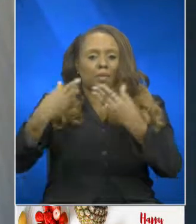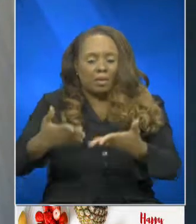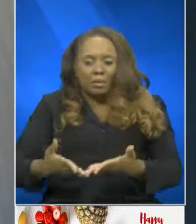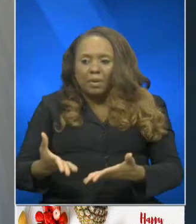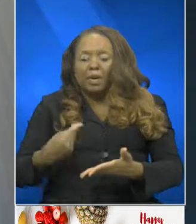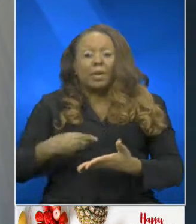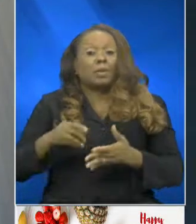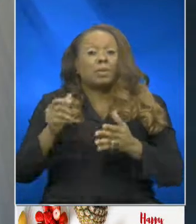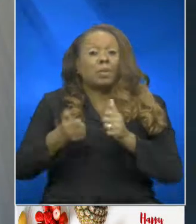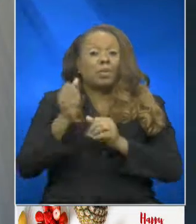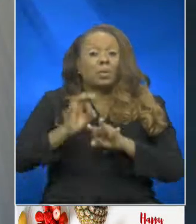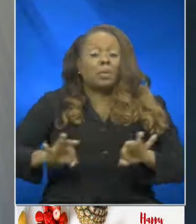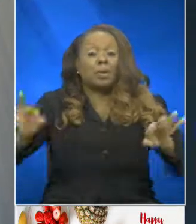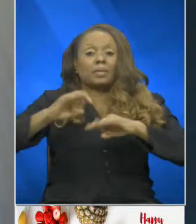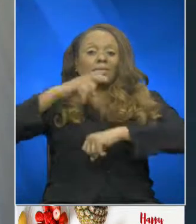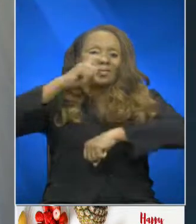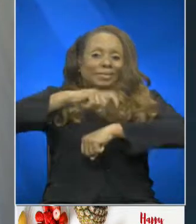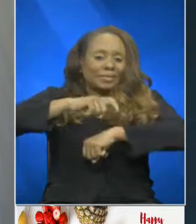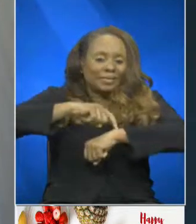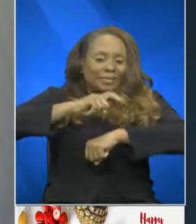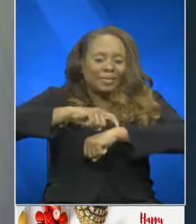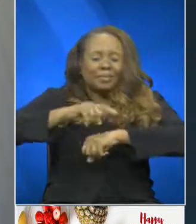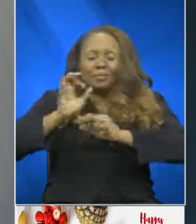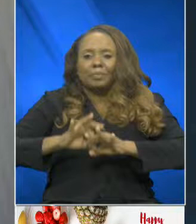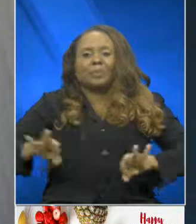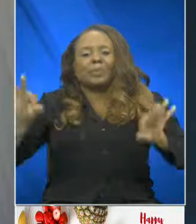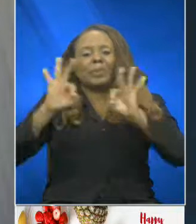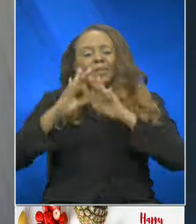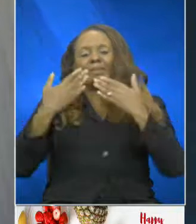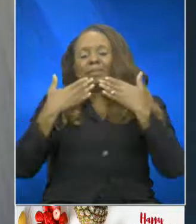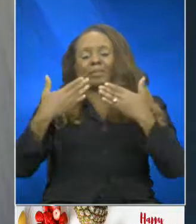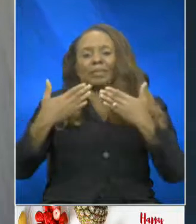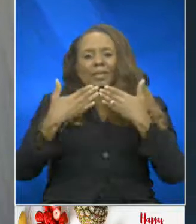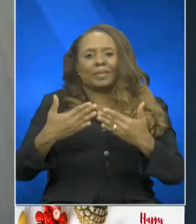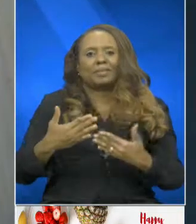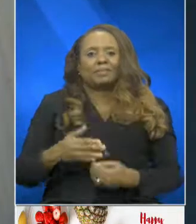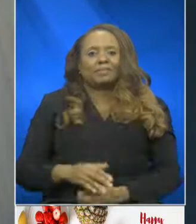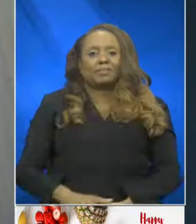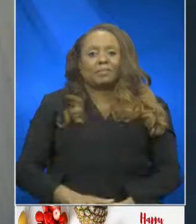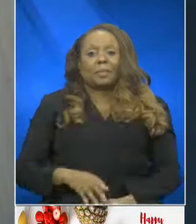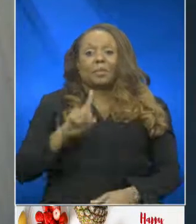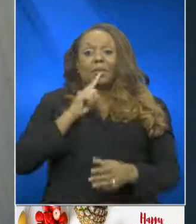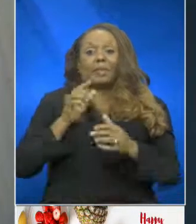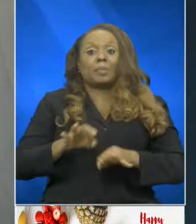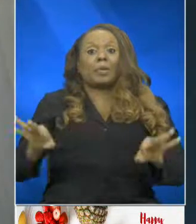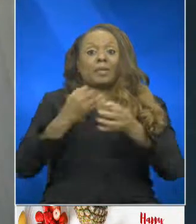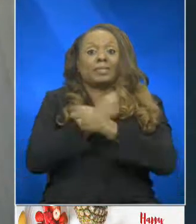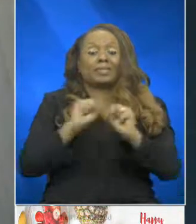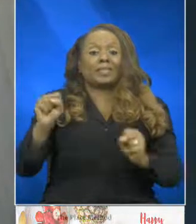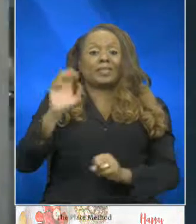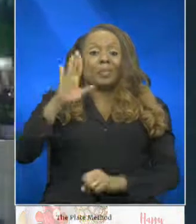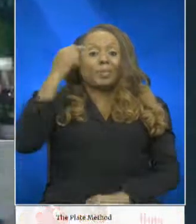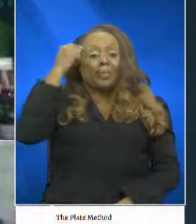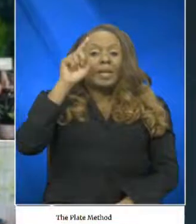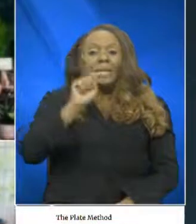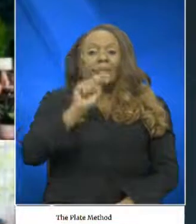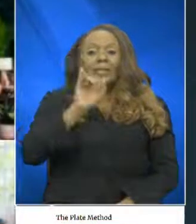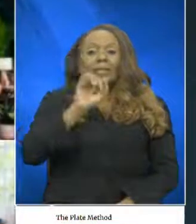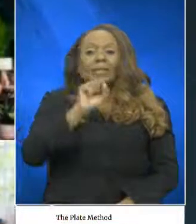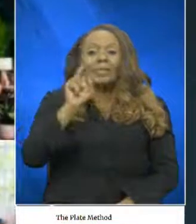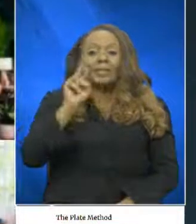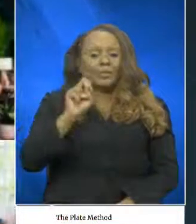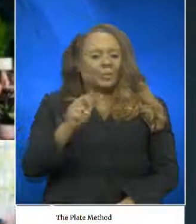Time is brain tissue. Thank you. Thank you so much, Dr. Mosley, for joining us tonight.